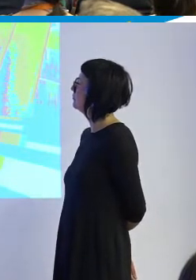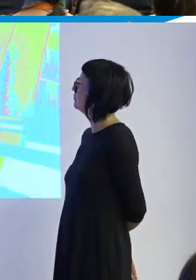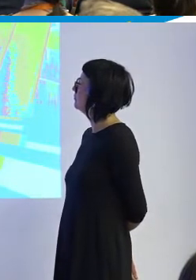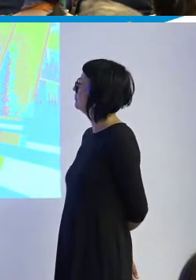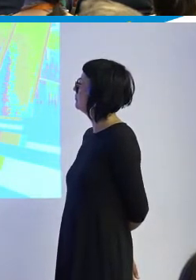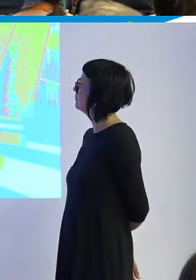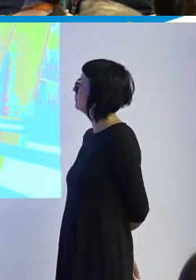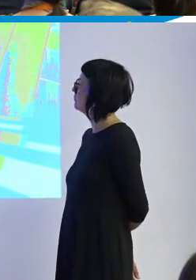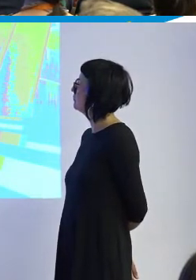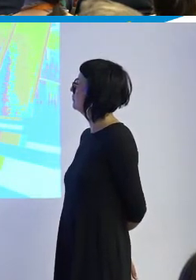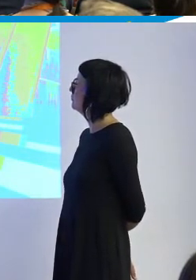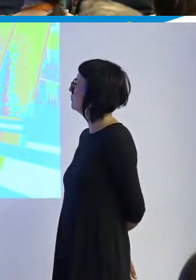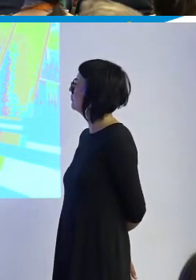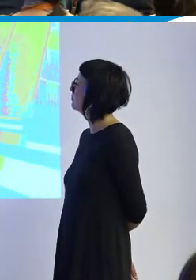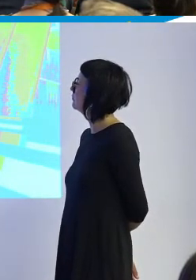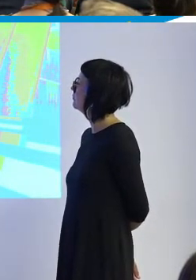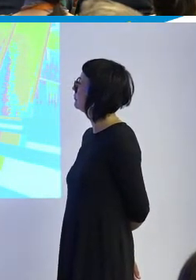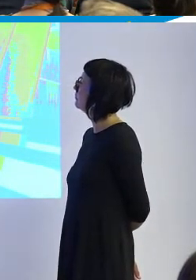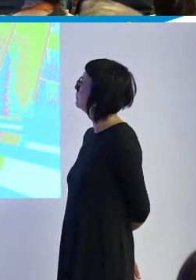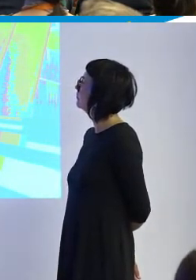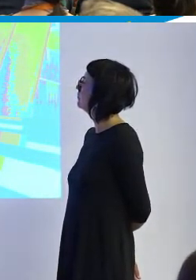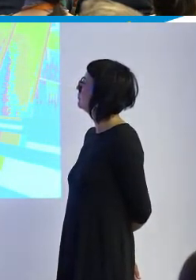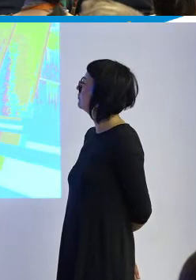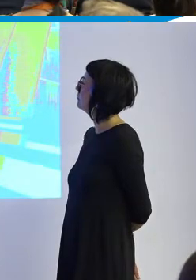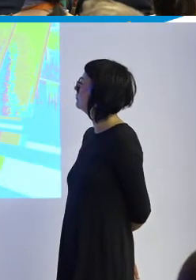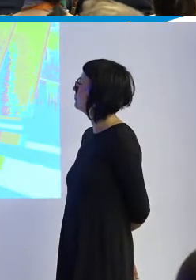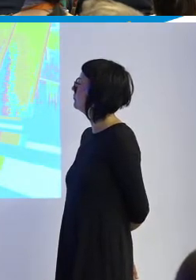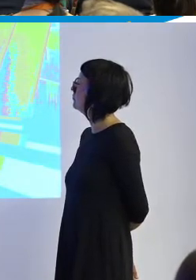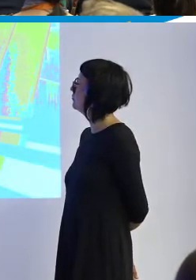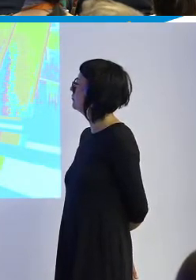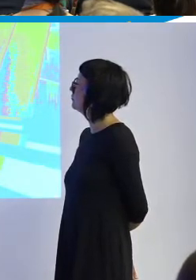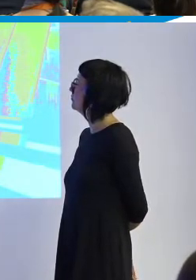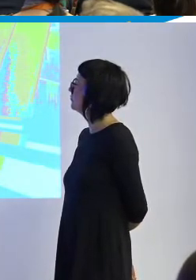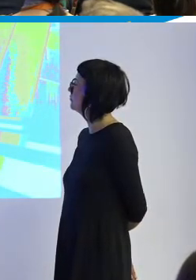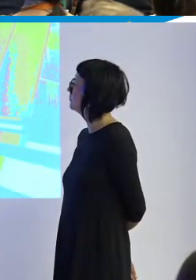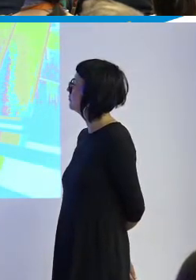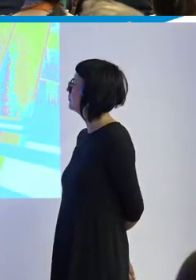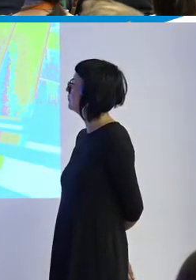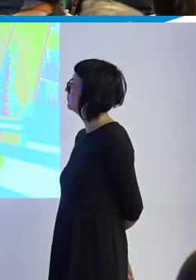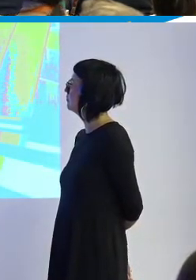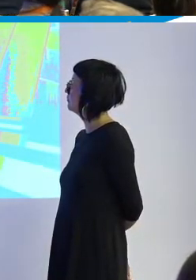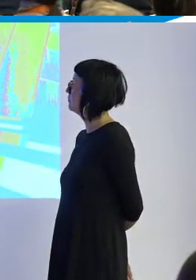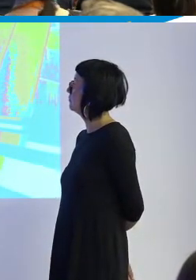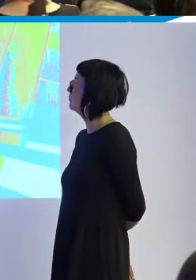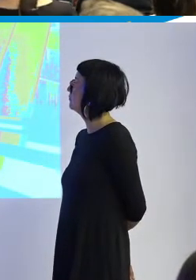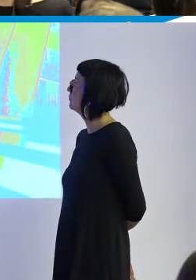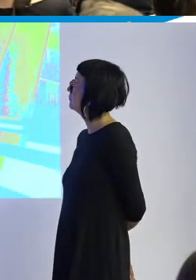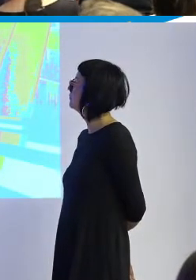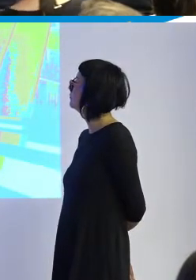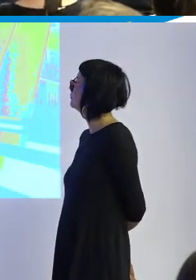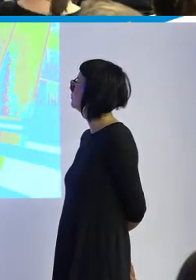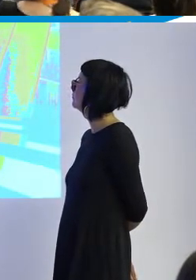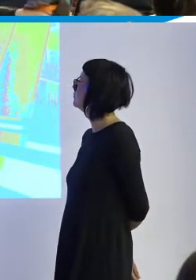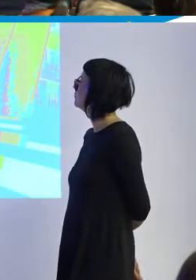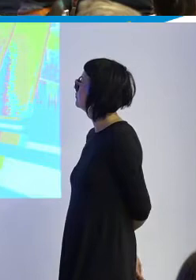the first is its auto assist mechanism the suit automatically sensors the user's motion when lifting and holding objects